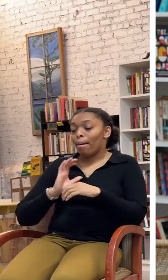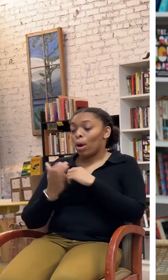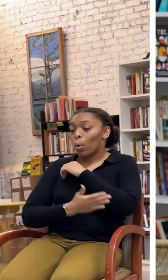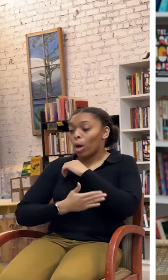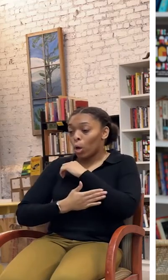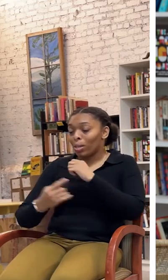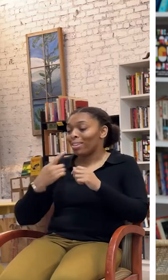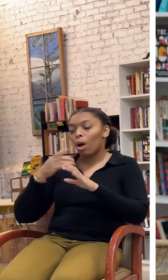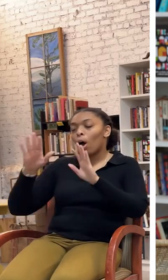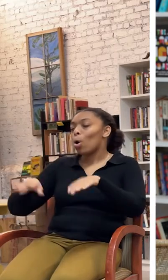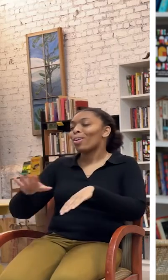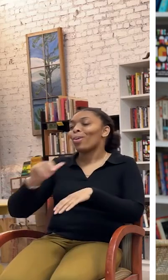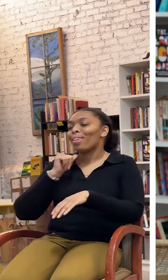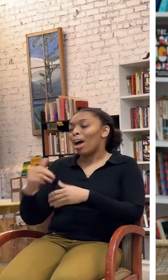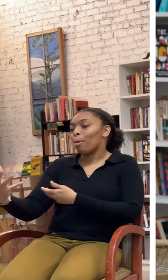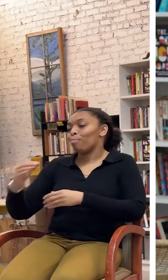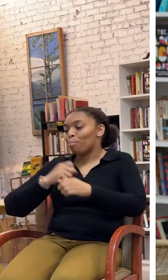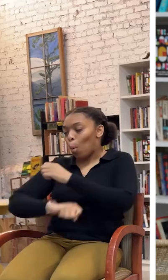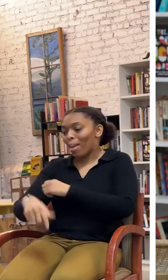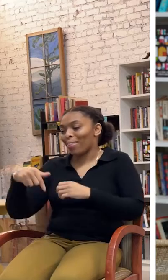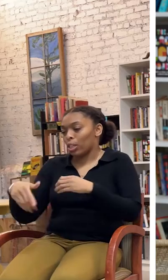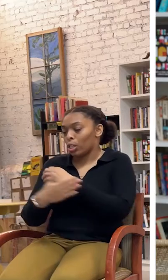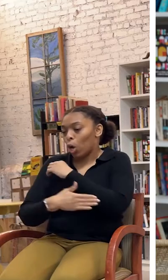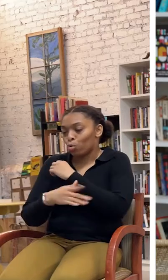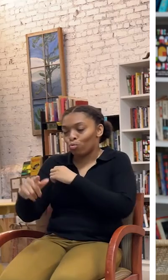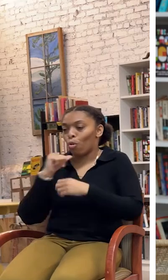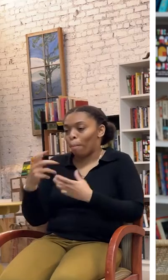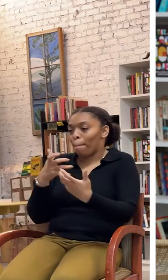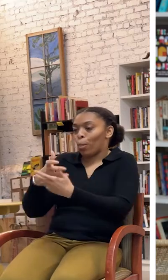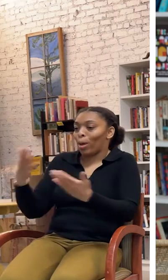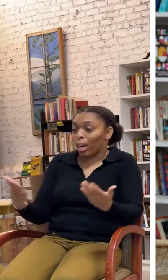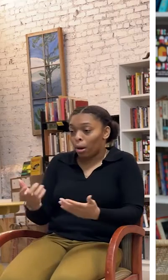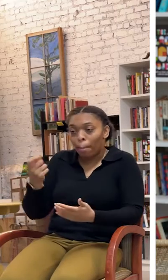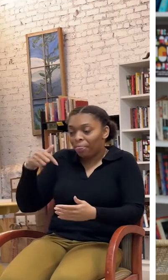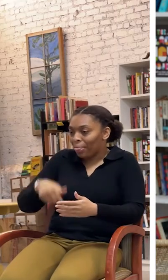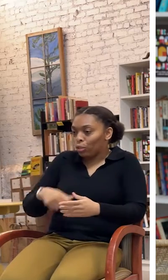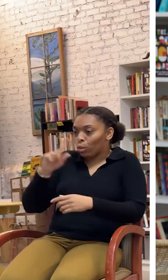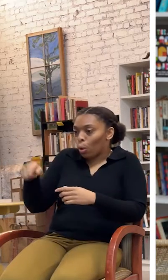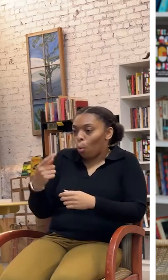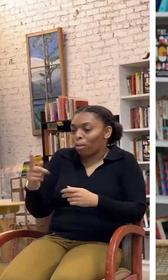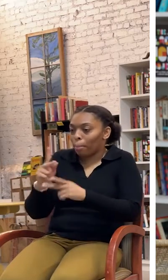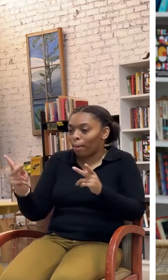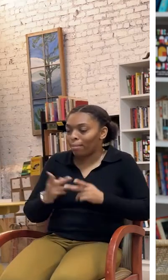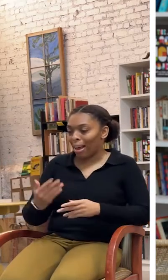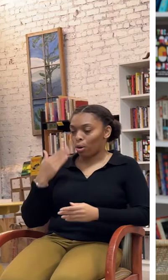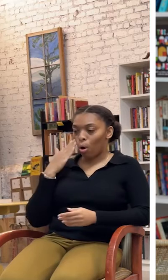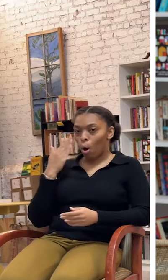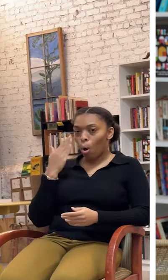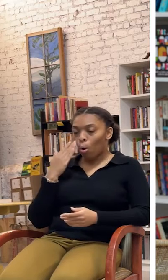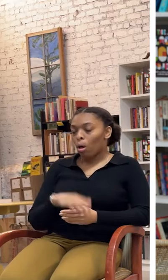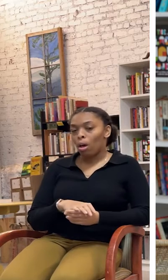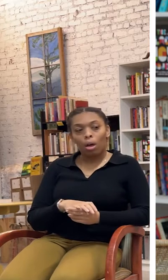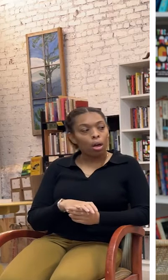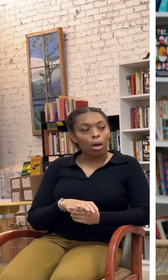because they weren't born in this country, you don't belong here anymore. Even though this is the only place I've ever known as home. Even though this is the only place that she and her